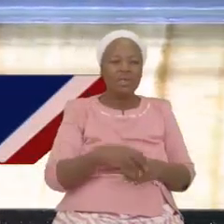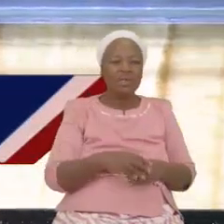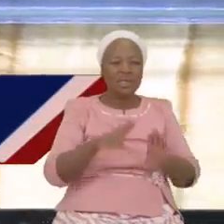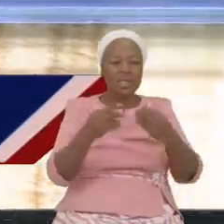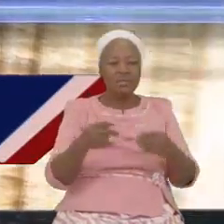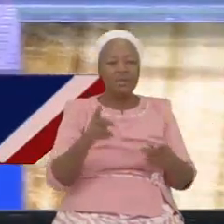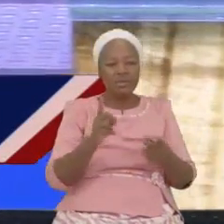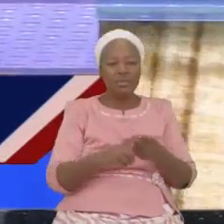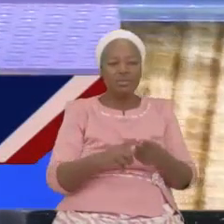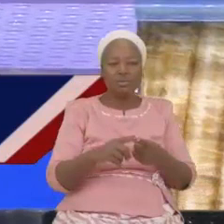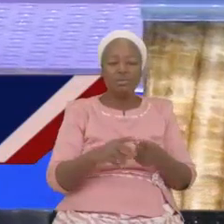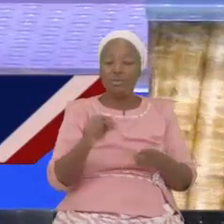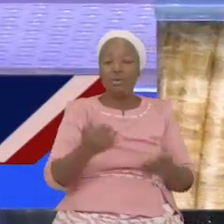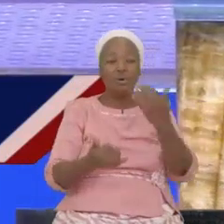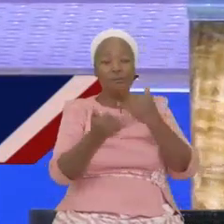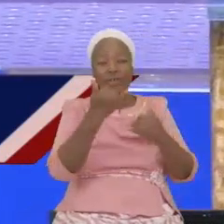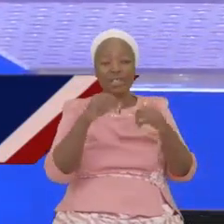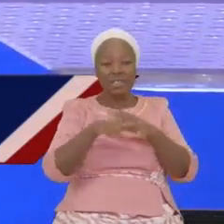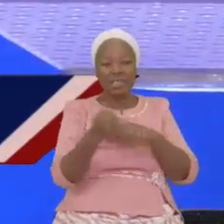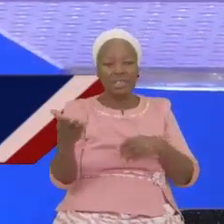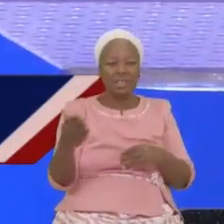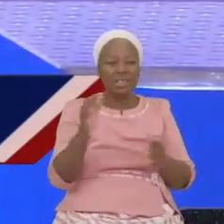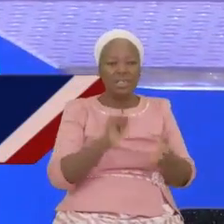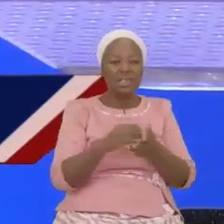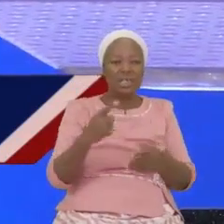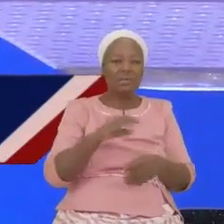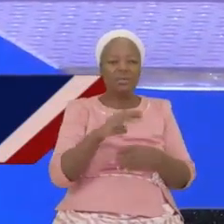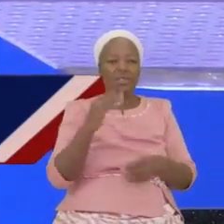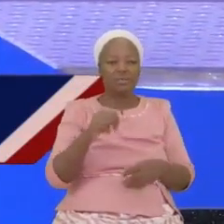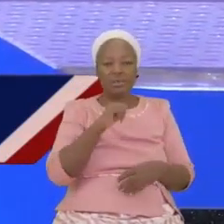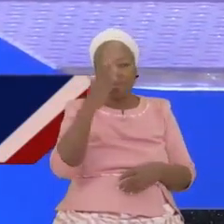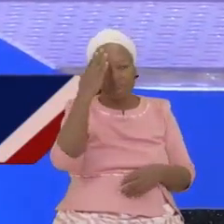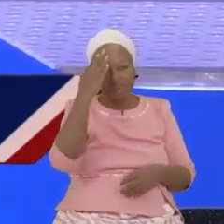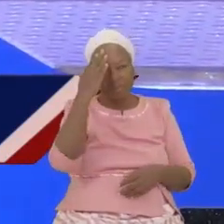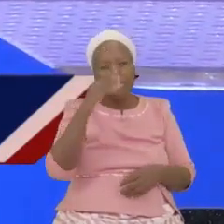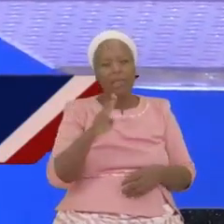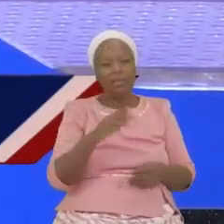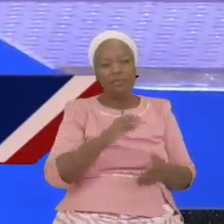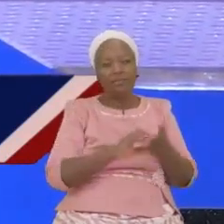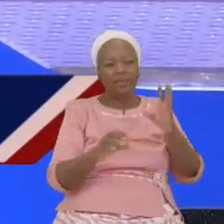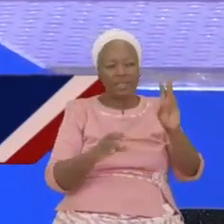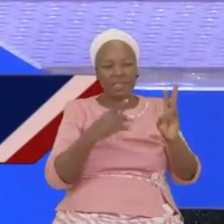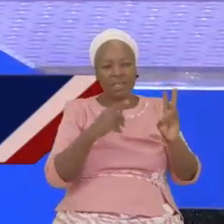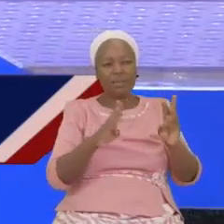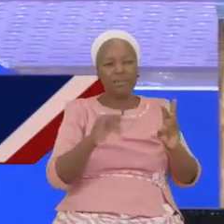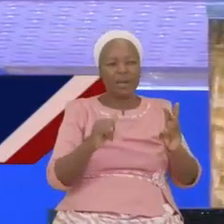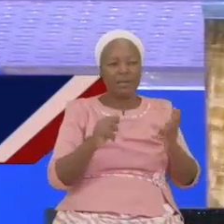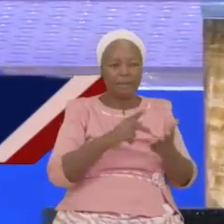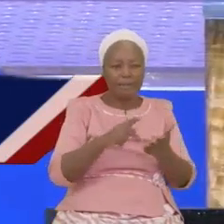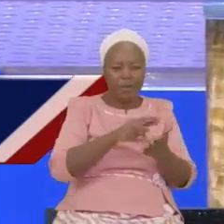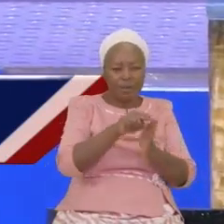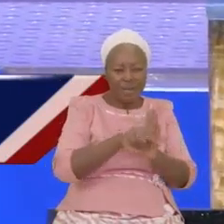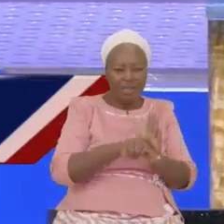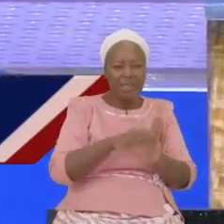not blamed. Look at verse 6. It says in verse 6, by pureness, by knowledge, by